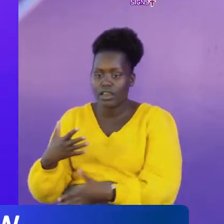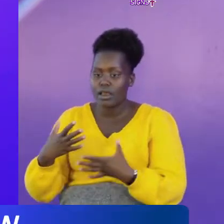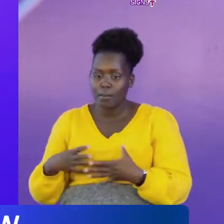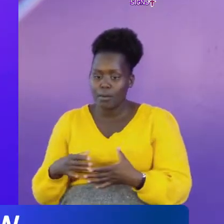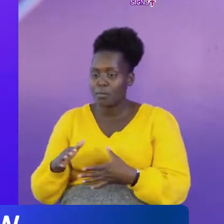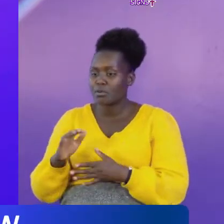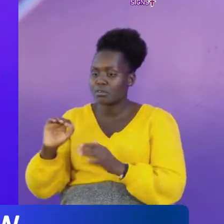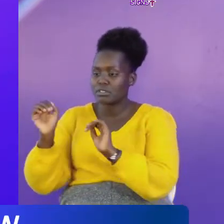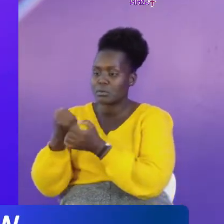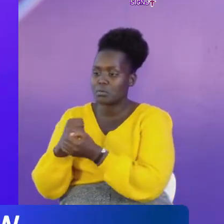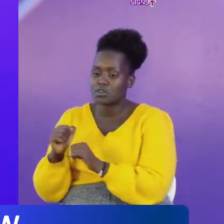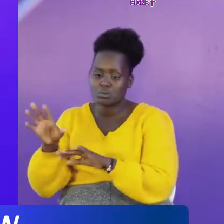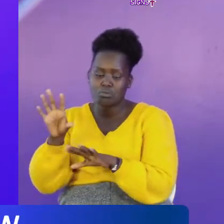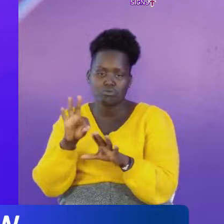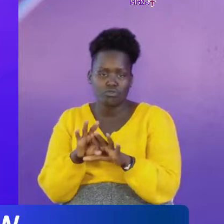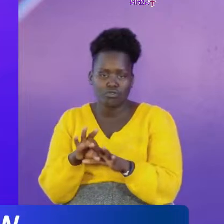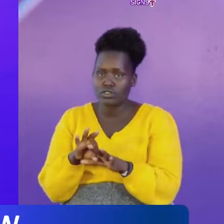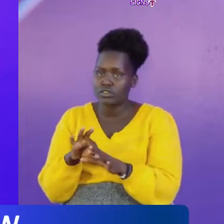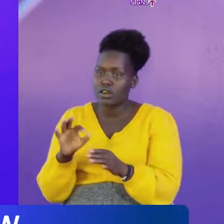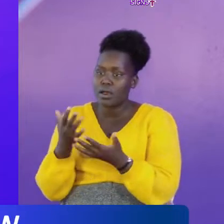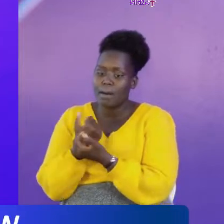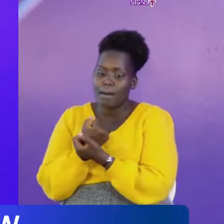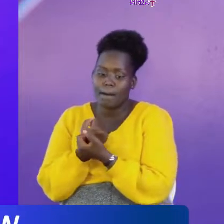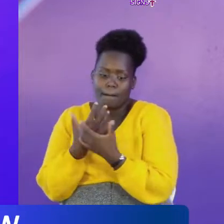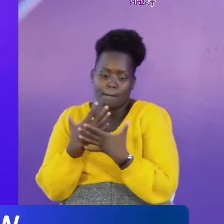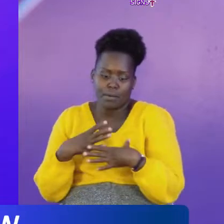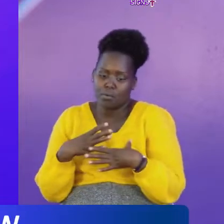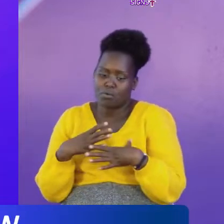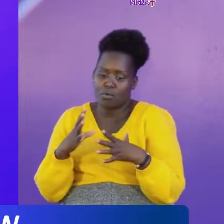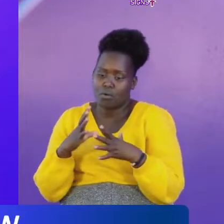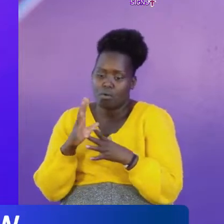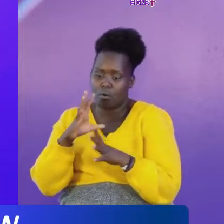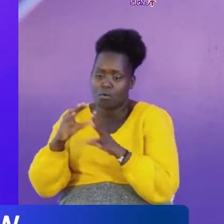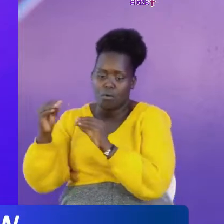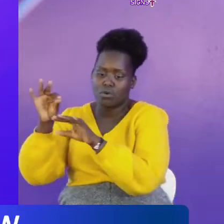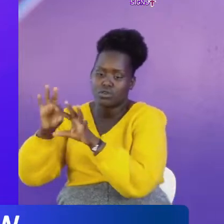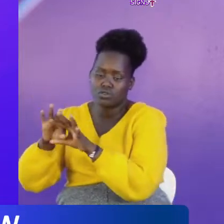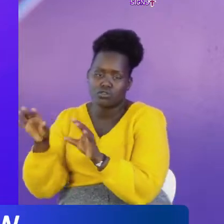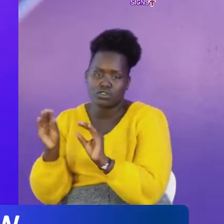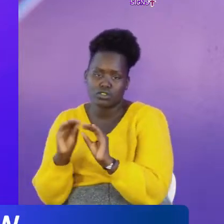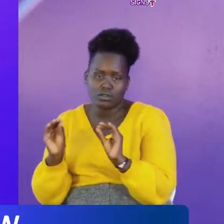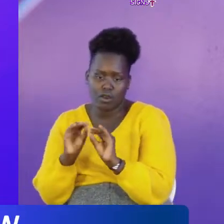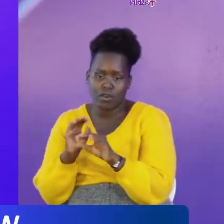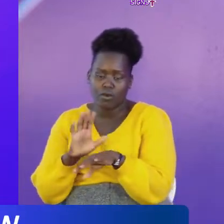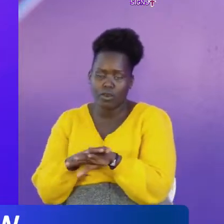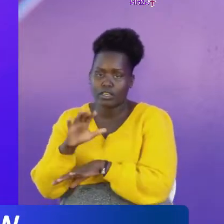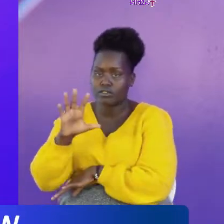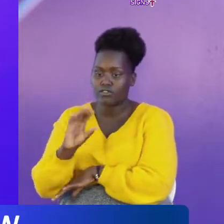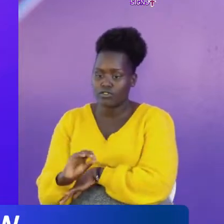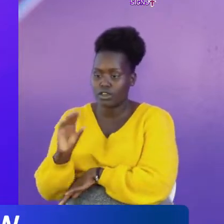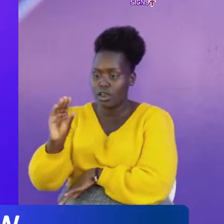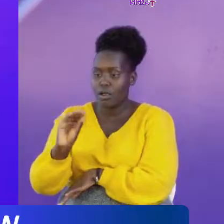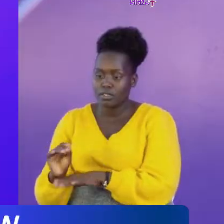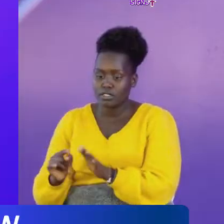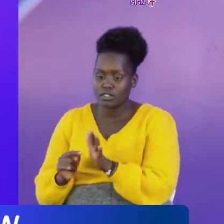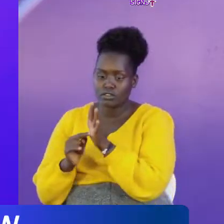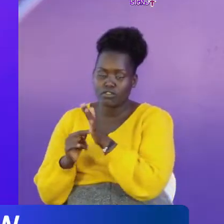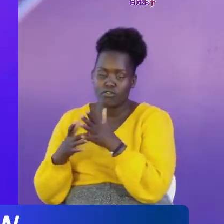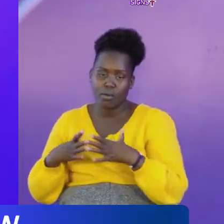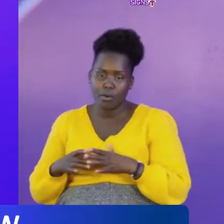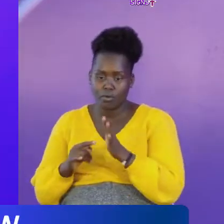vote. People will not go to vote. Yeah. Whereby you will get even less than 50% of people showing up to